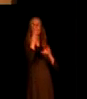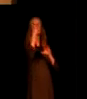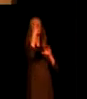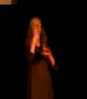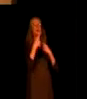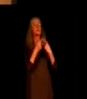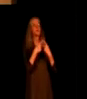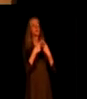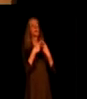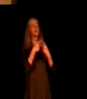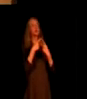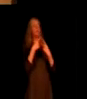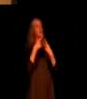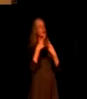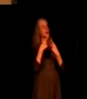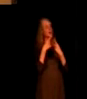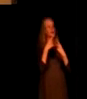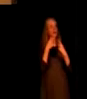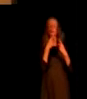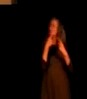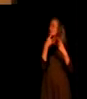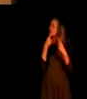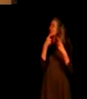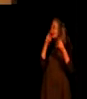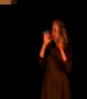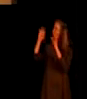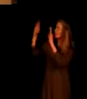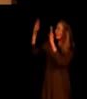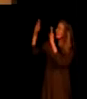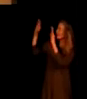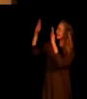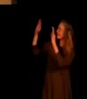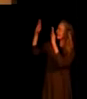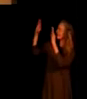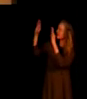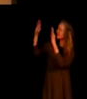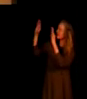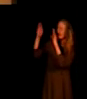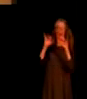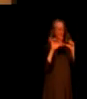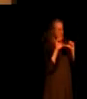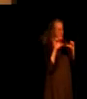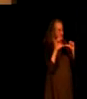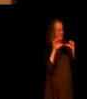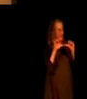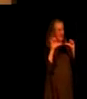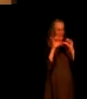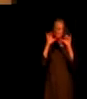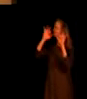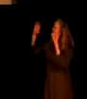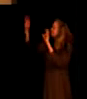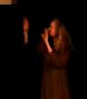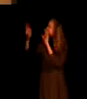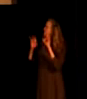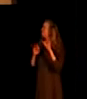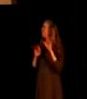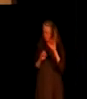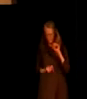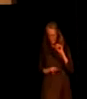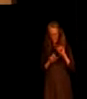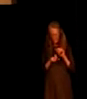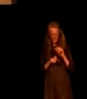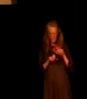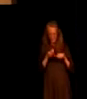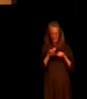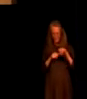a little bit of a look at the scale of these things. So you can see a stepladder down here,